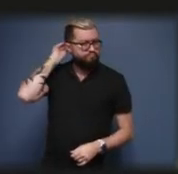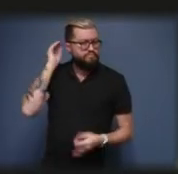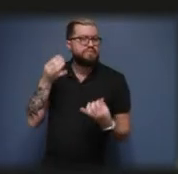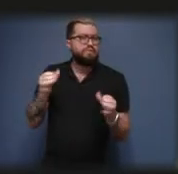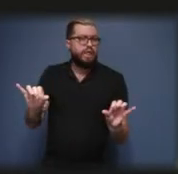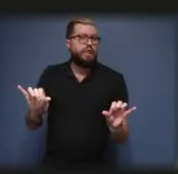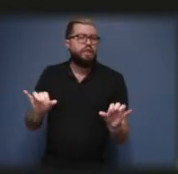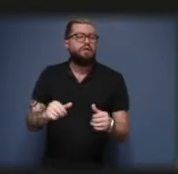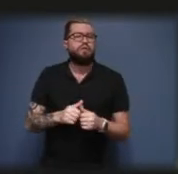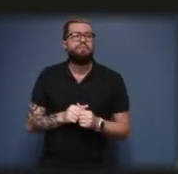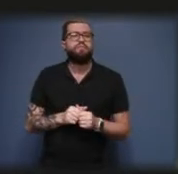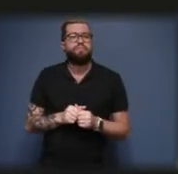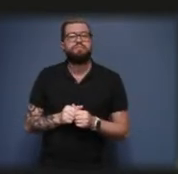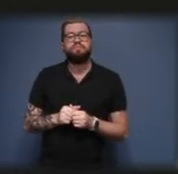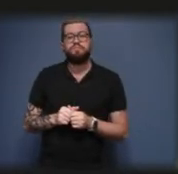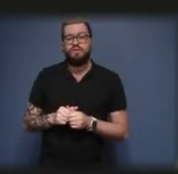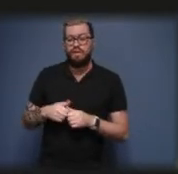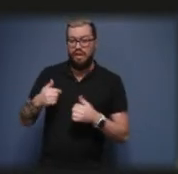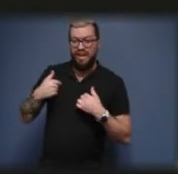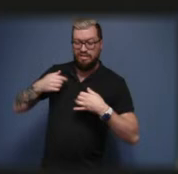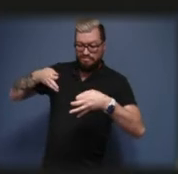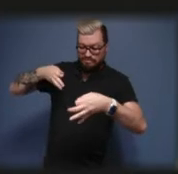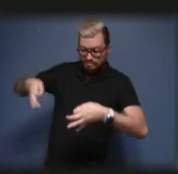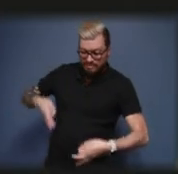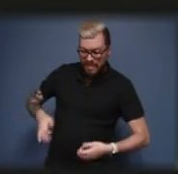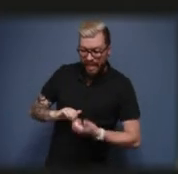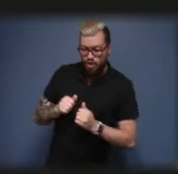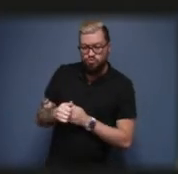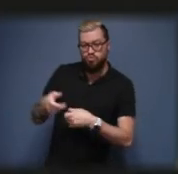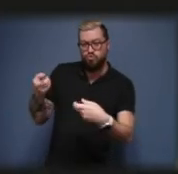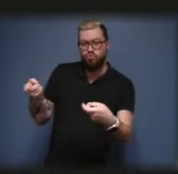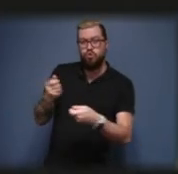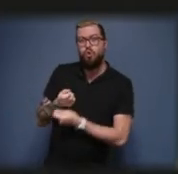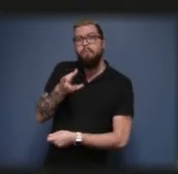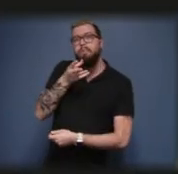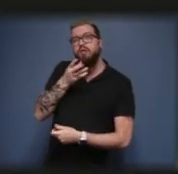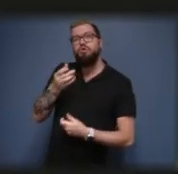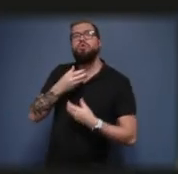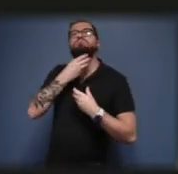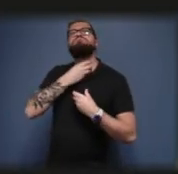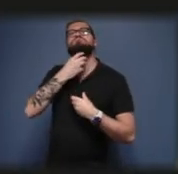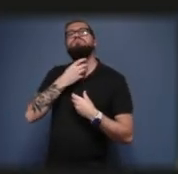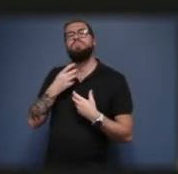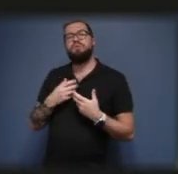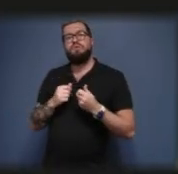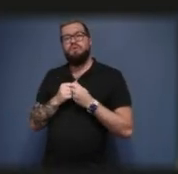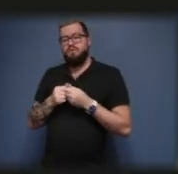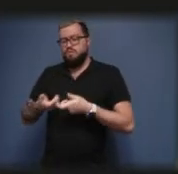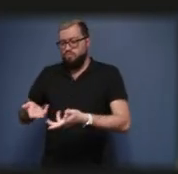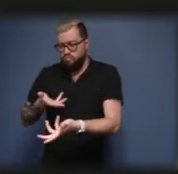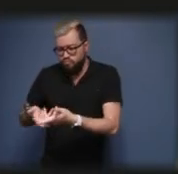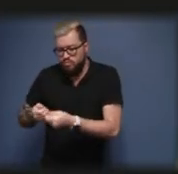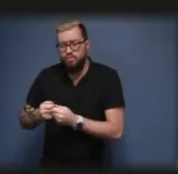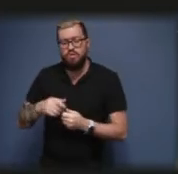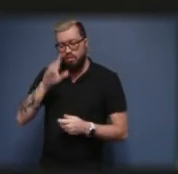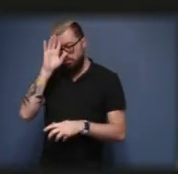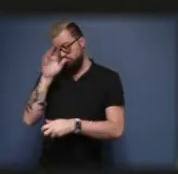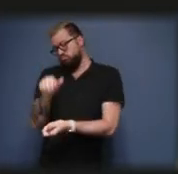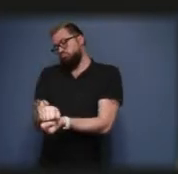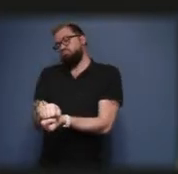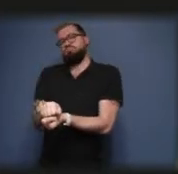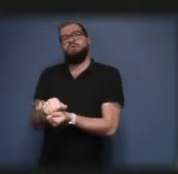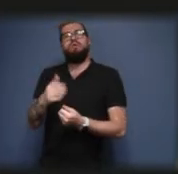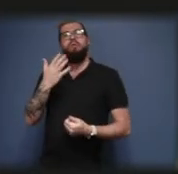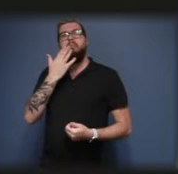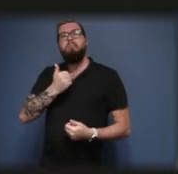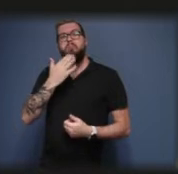I gave you instructions to control your unconscious mother's airway when her blood sugar dropped. You were 7 years old.